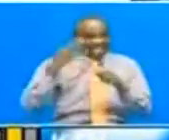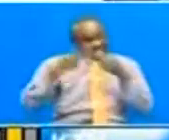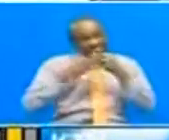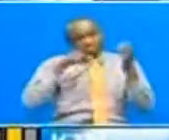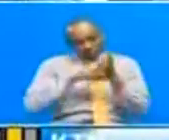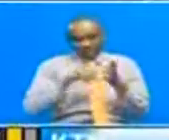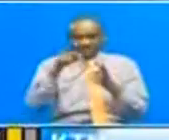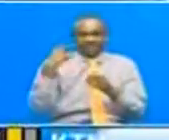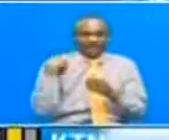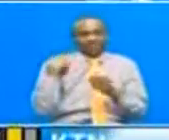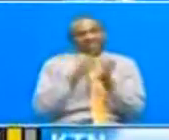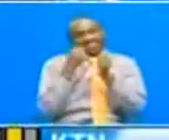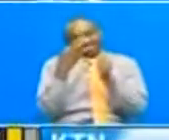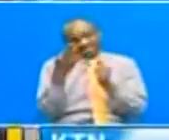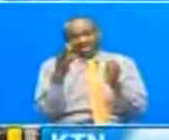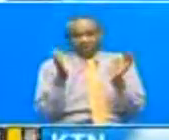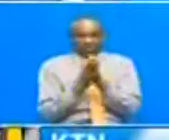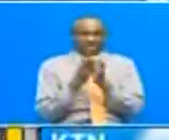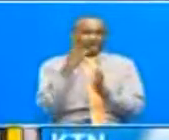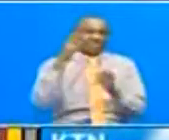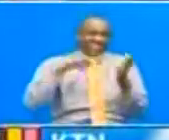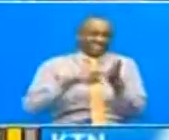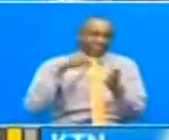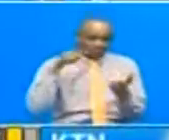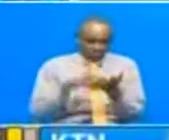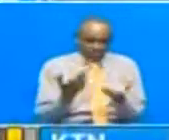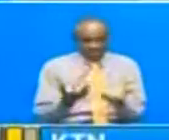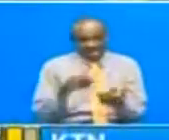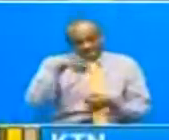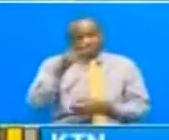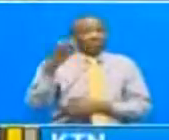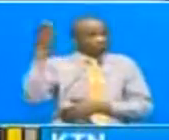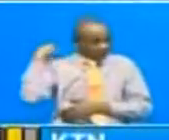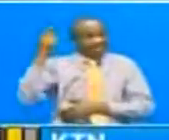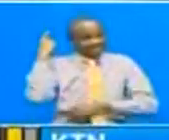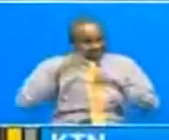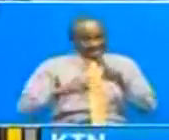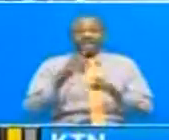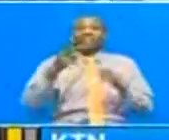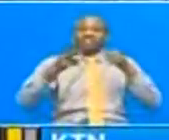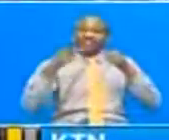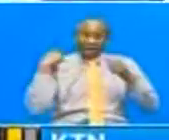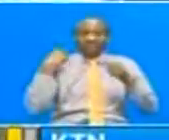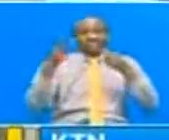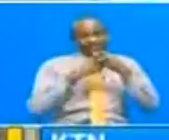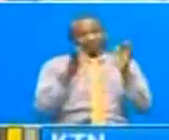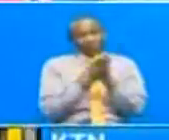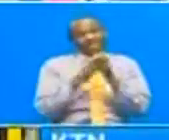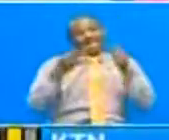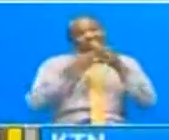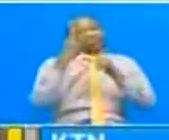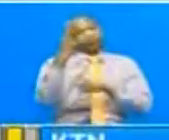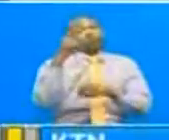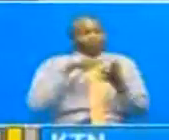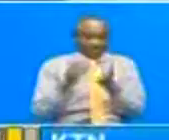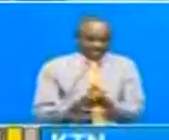13th overall on 46 points, a dip from last season where Kenya was ranked 7th with 84 points. The overall